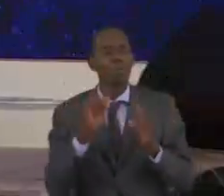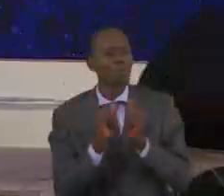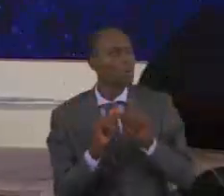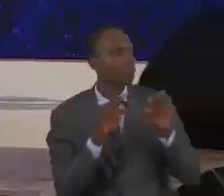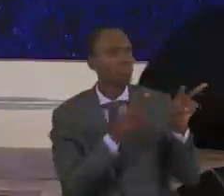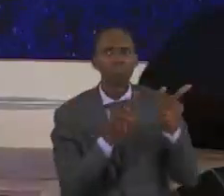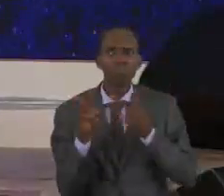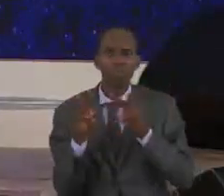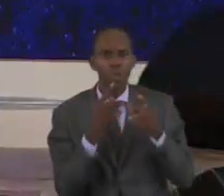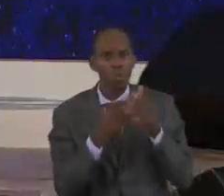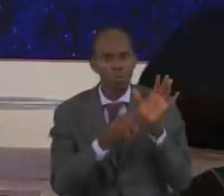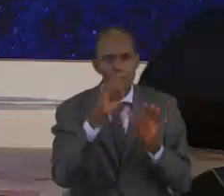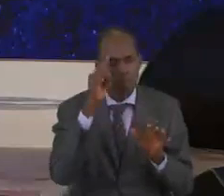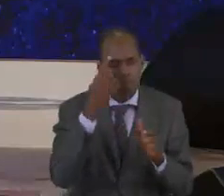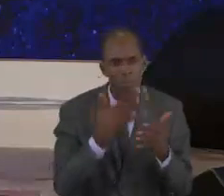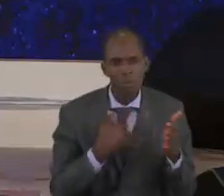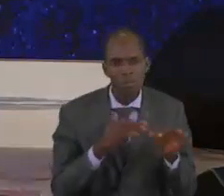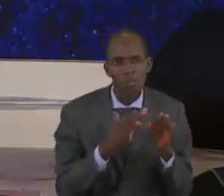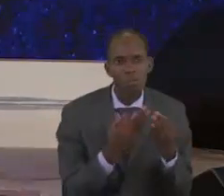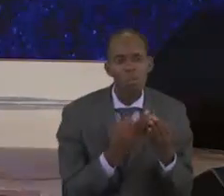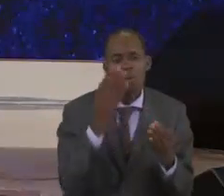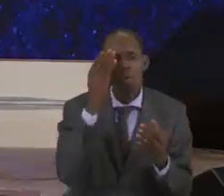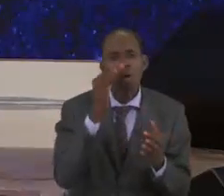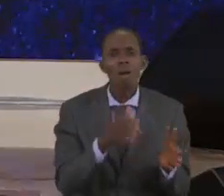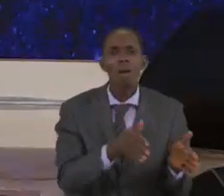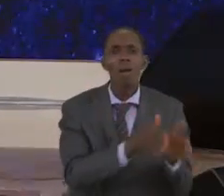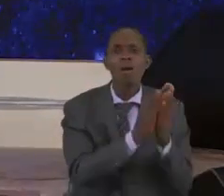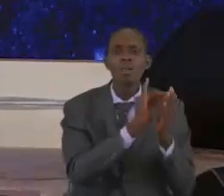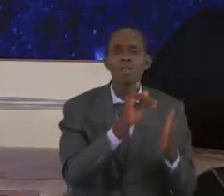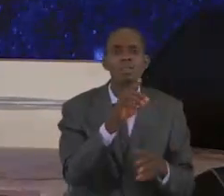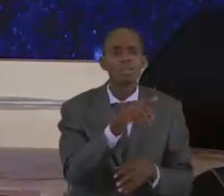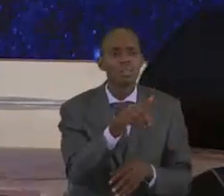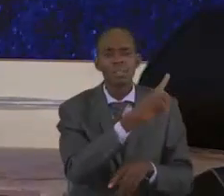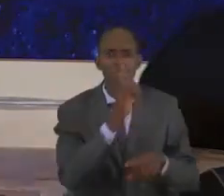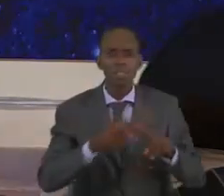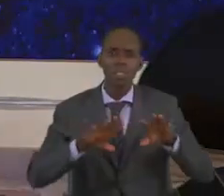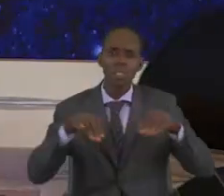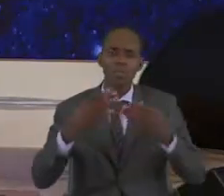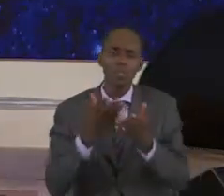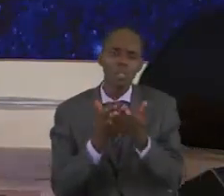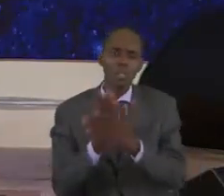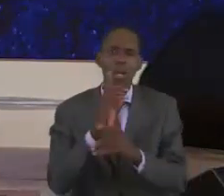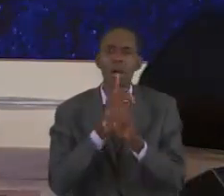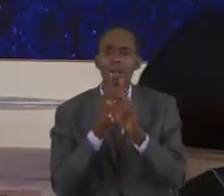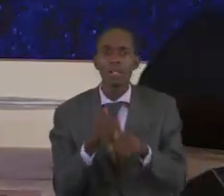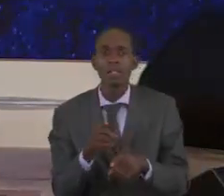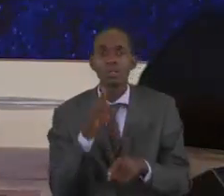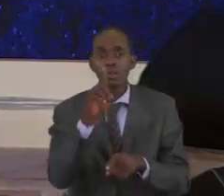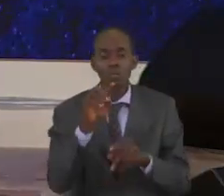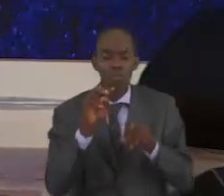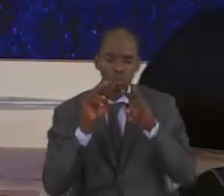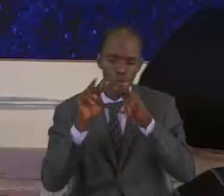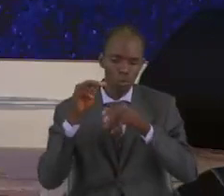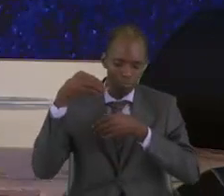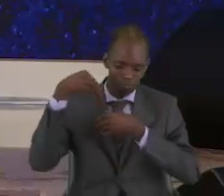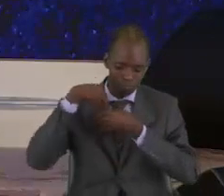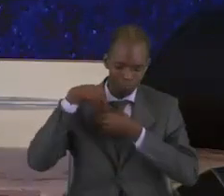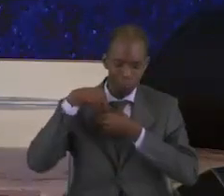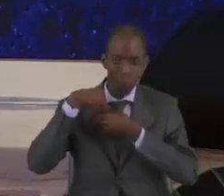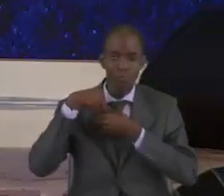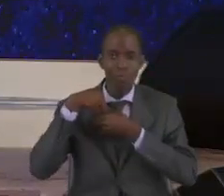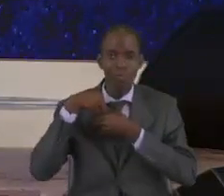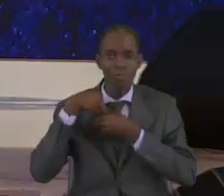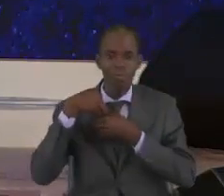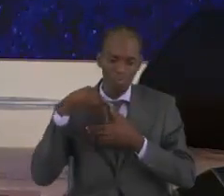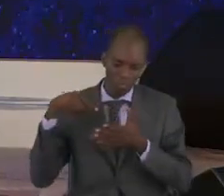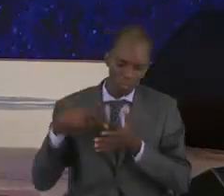and there. What do you think? What are you asking them? They can't give you the right answer. You look inward. You say,